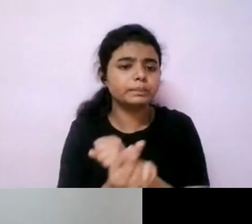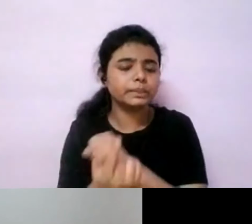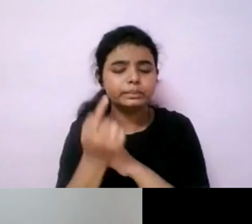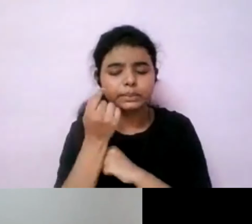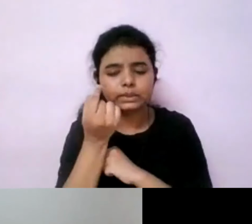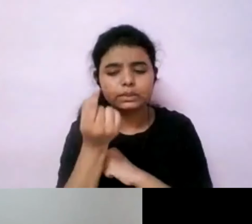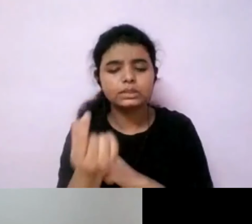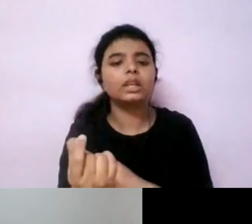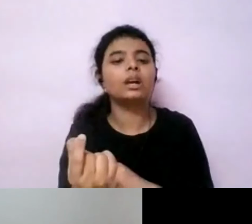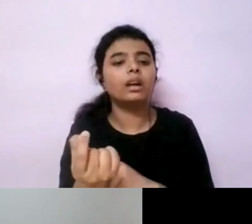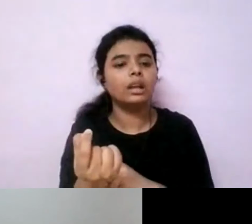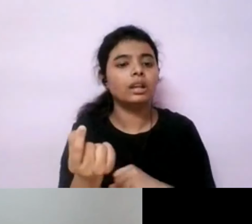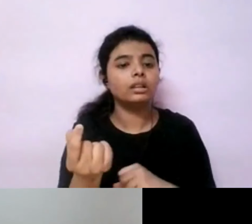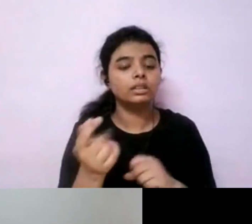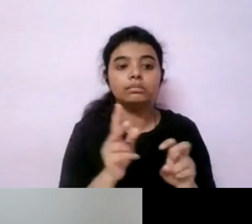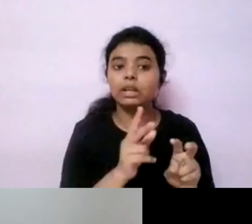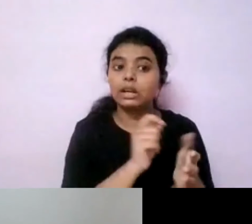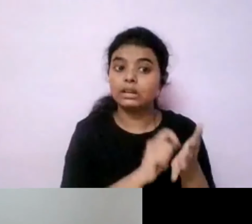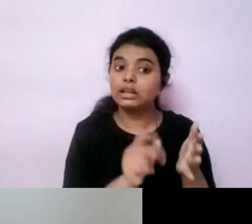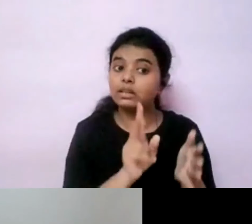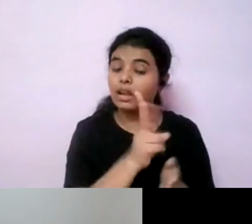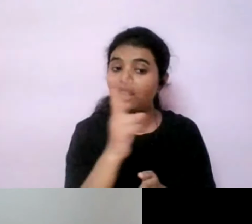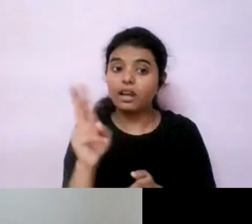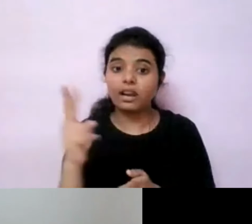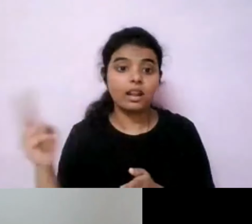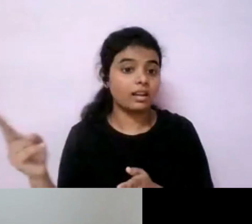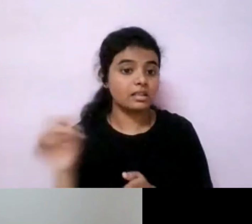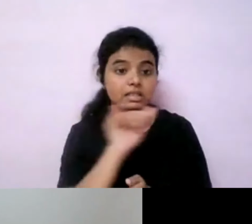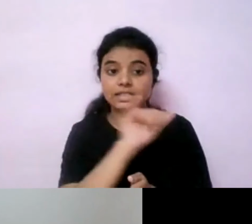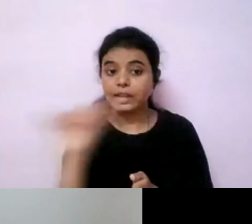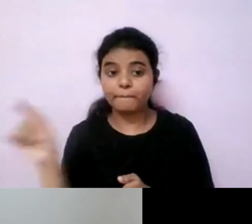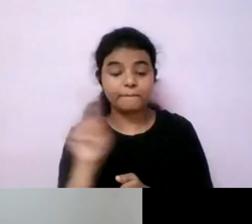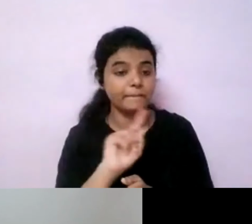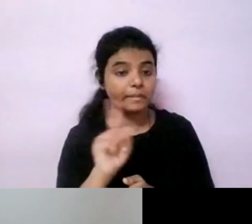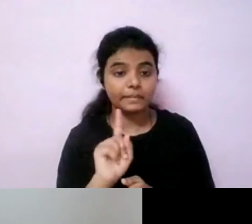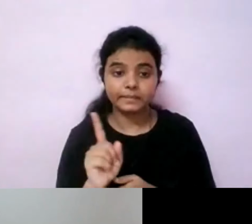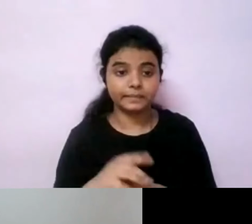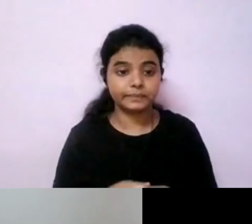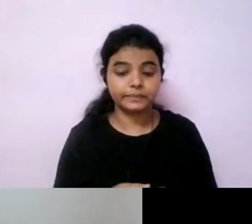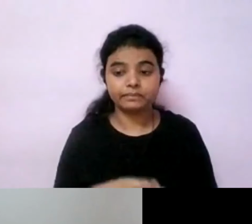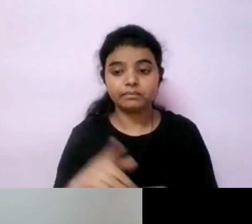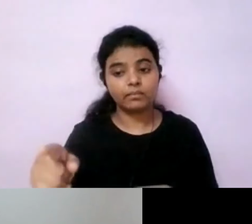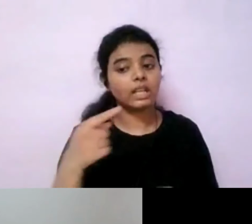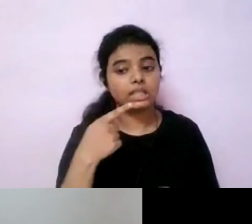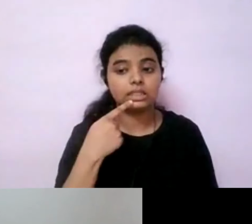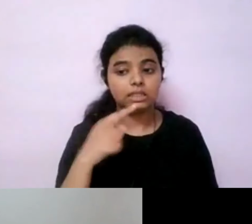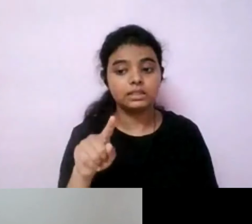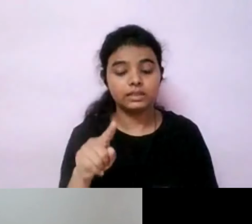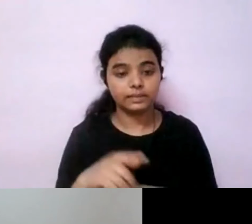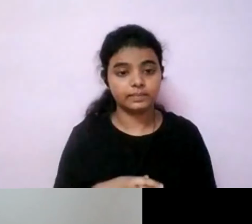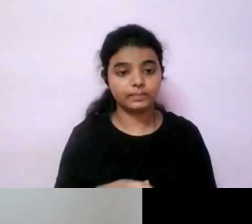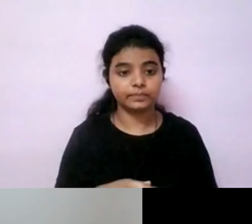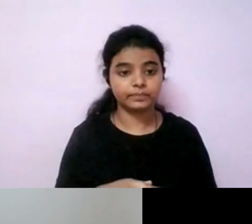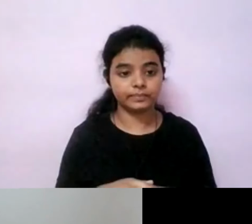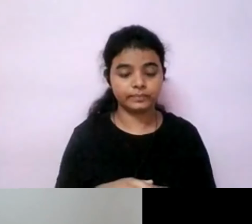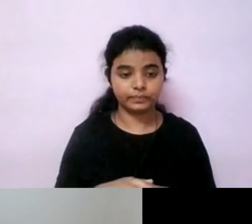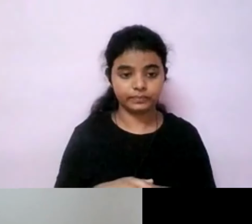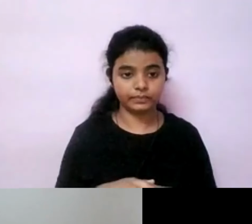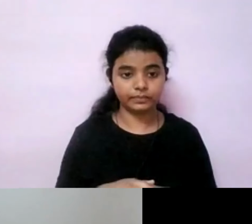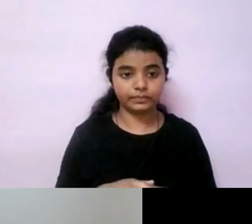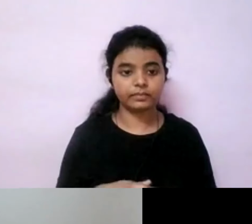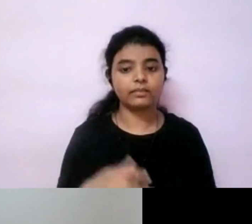So it is not really, as you rightly point out, it is not, and that I